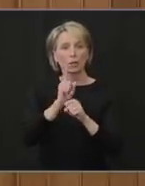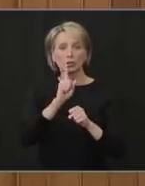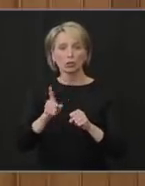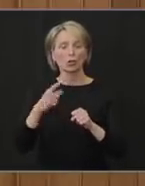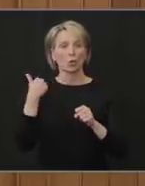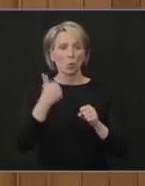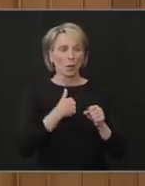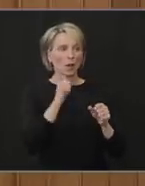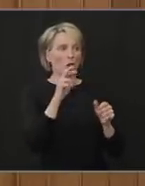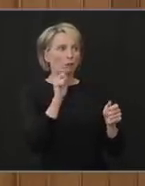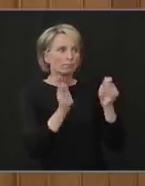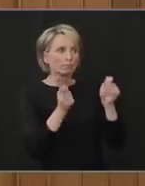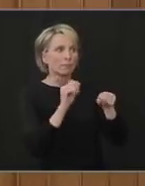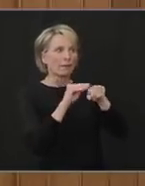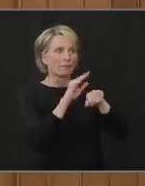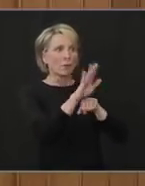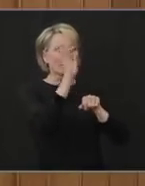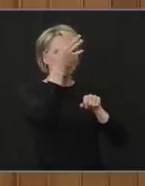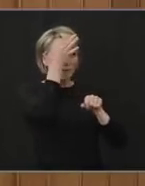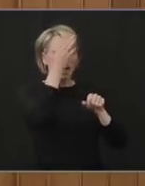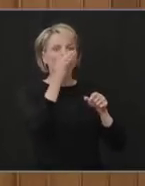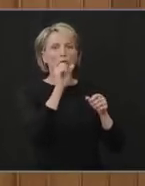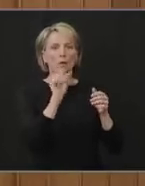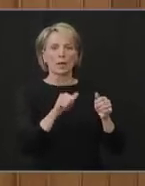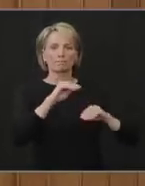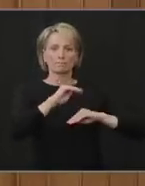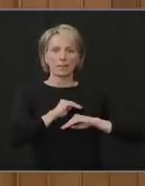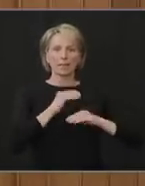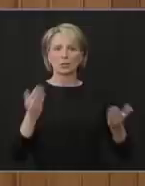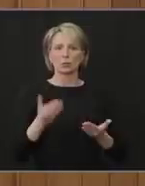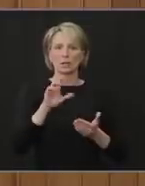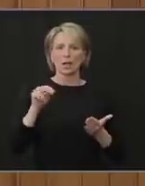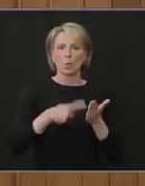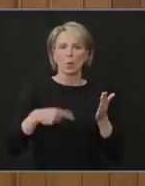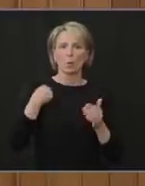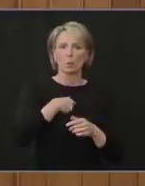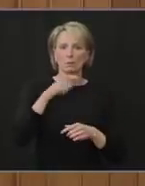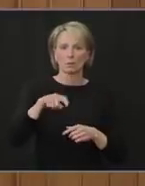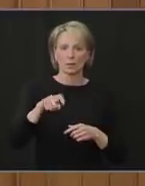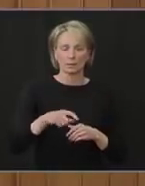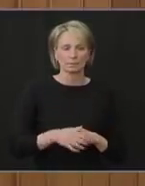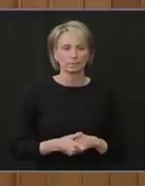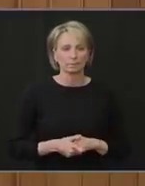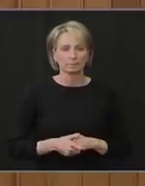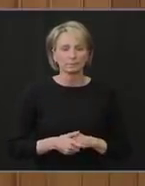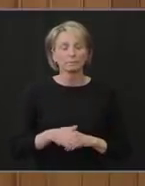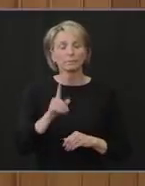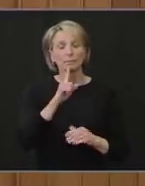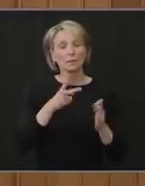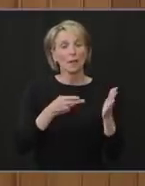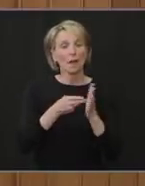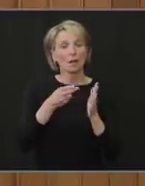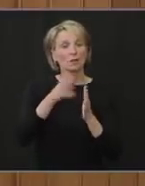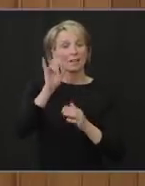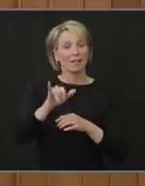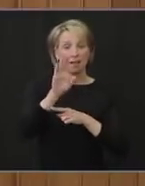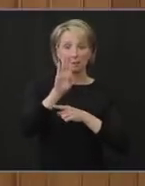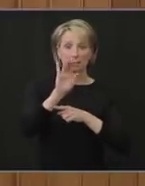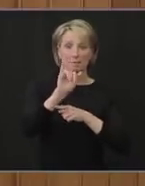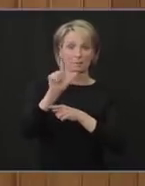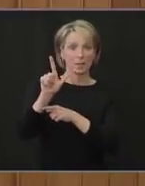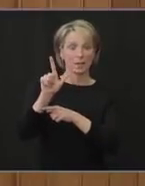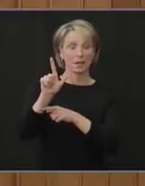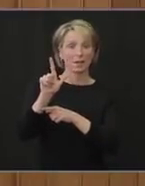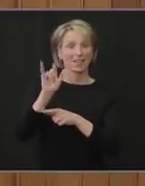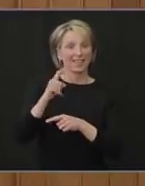what Connecticut needs. And I think that this package that we passed last night in